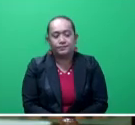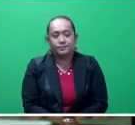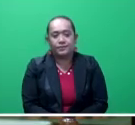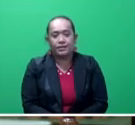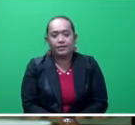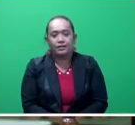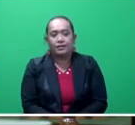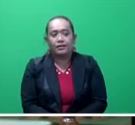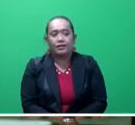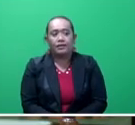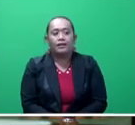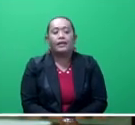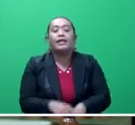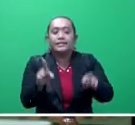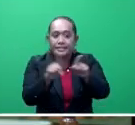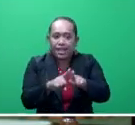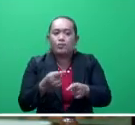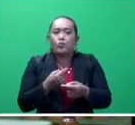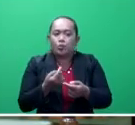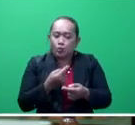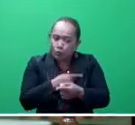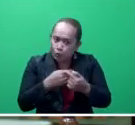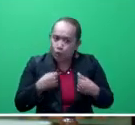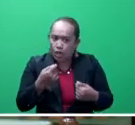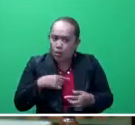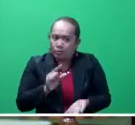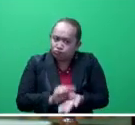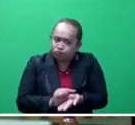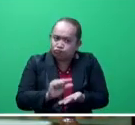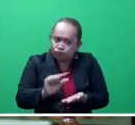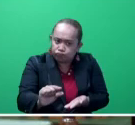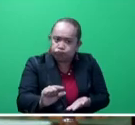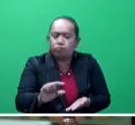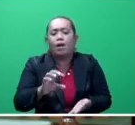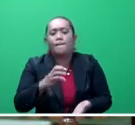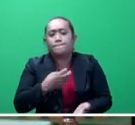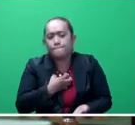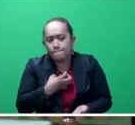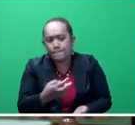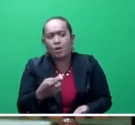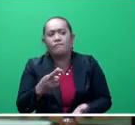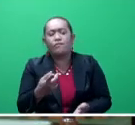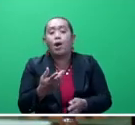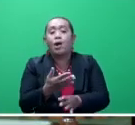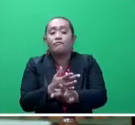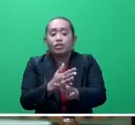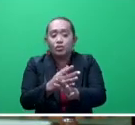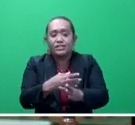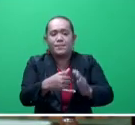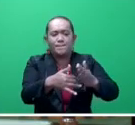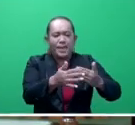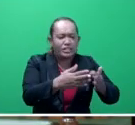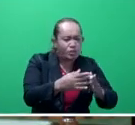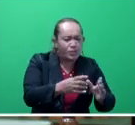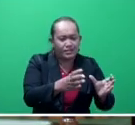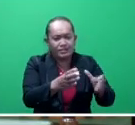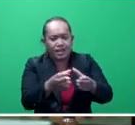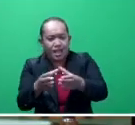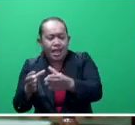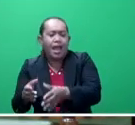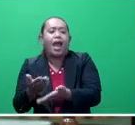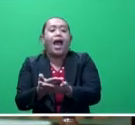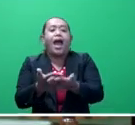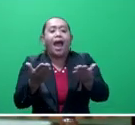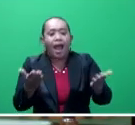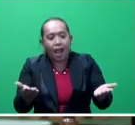To grant more certainty to fishers, we are also amending the Offshore Fisheries Management Act 2012 to extend the terms of